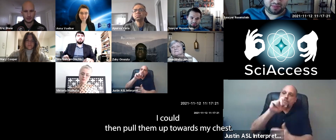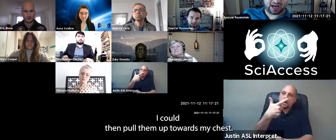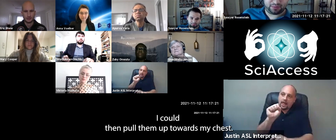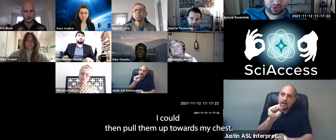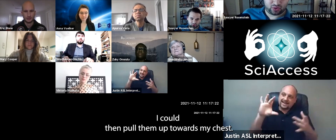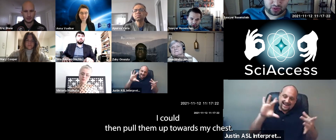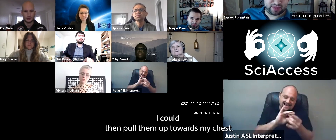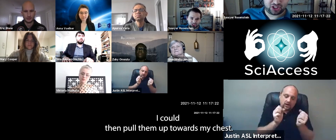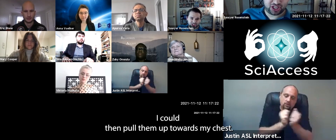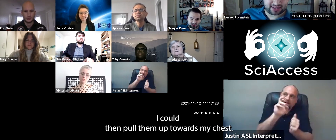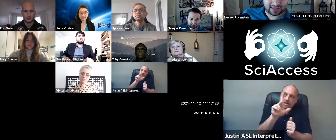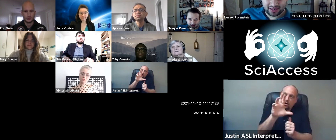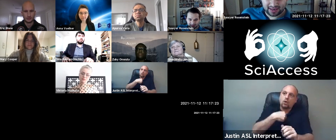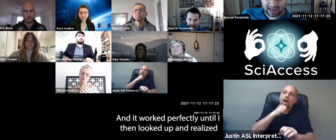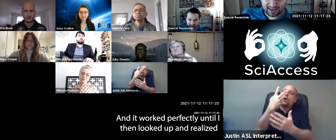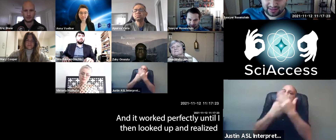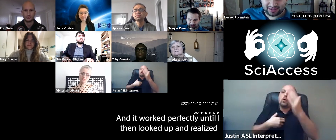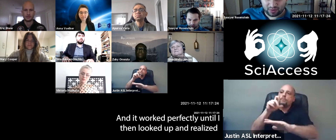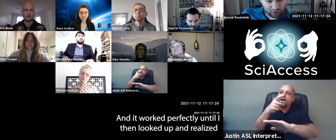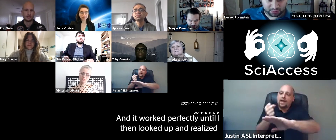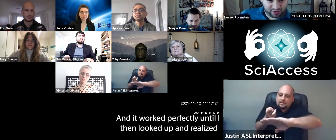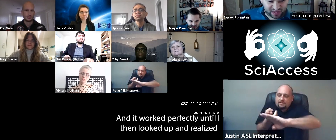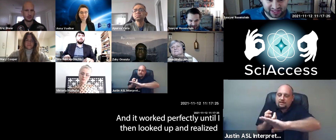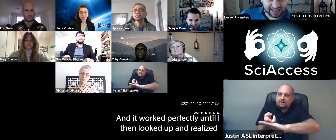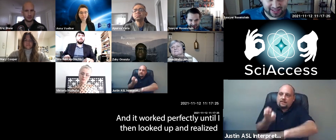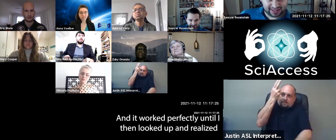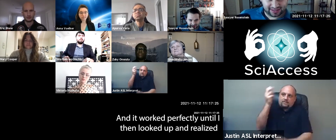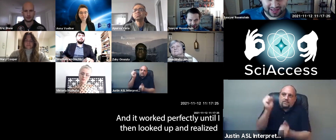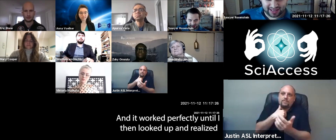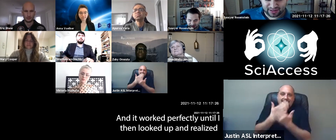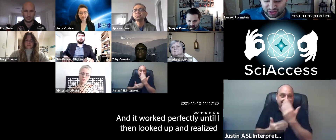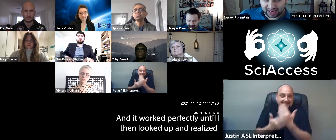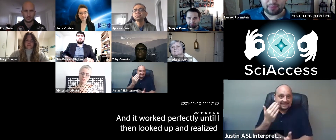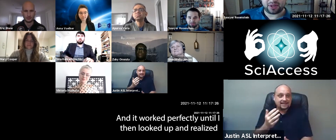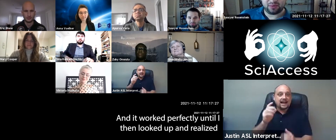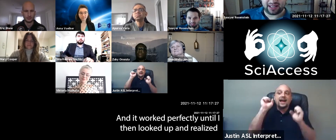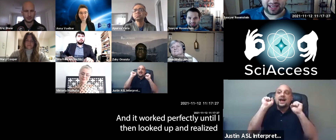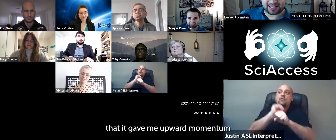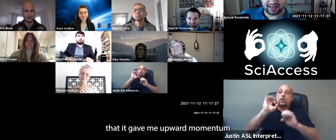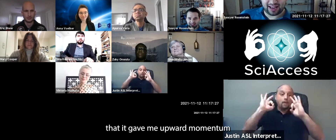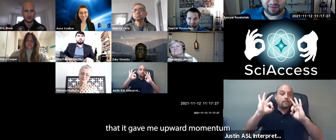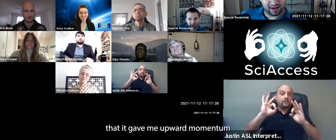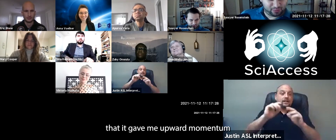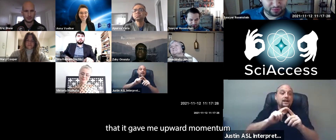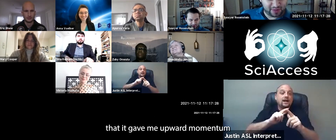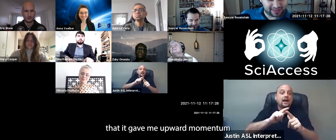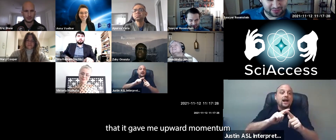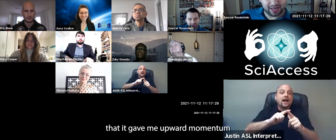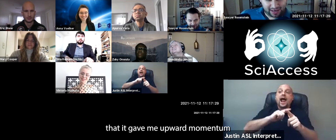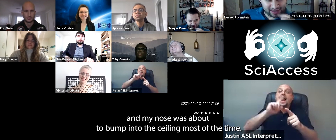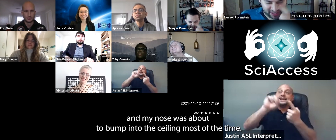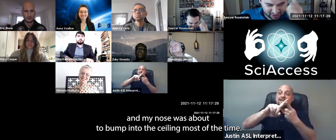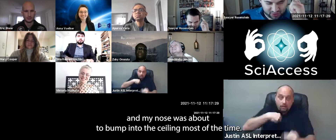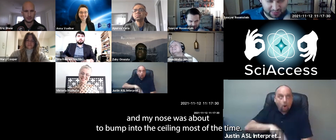pull them up towards my chest. And it worked perfectly until I then looked up and realized that it gave me upward